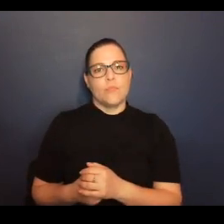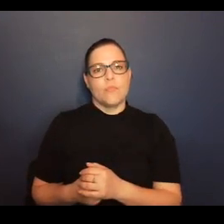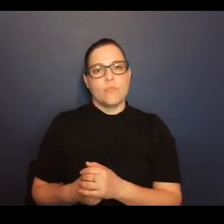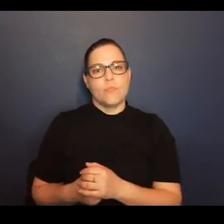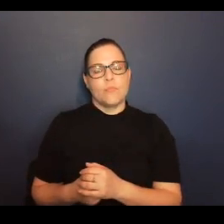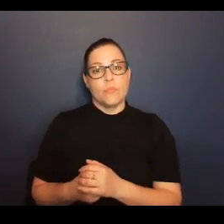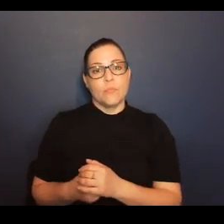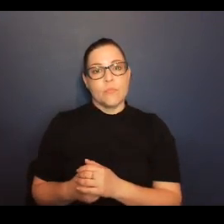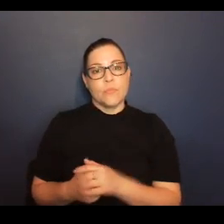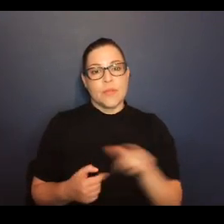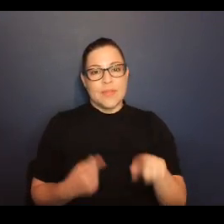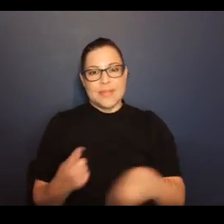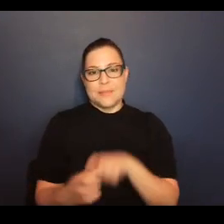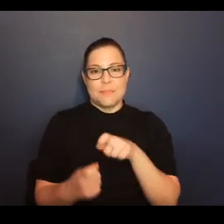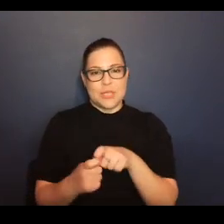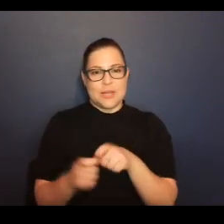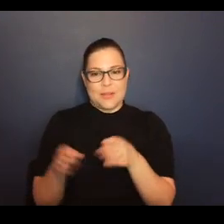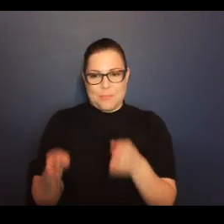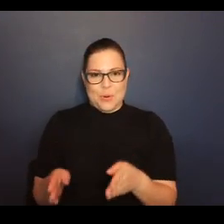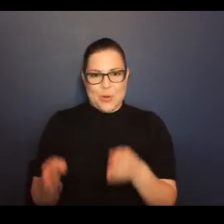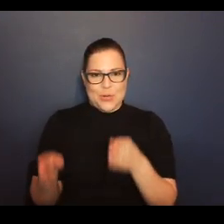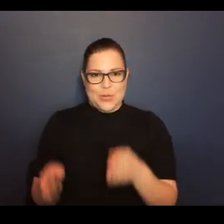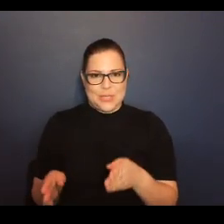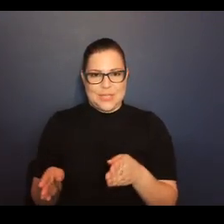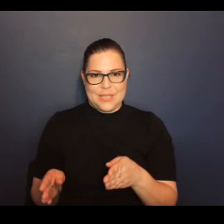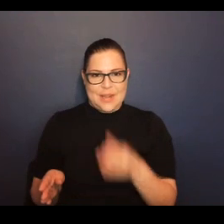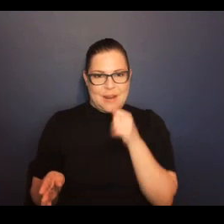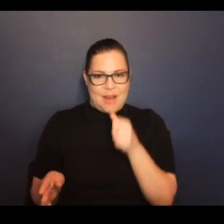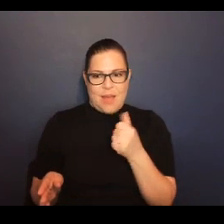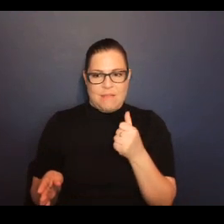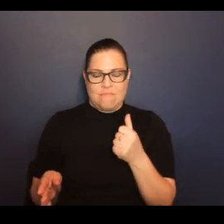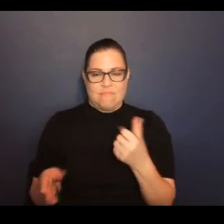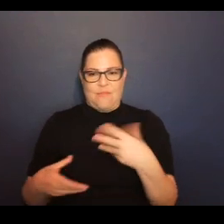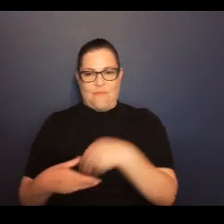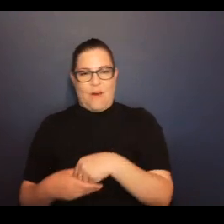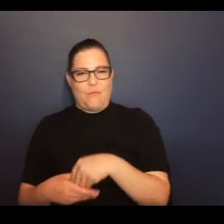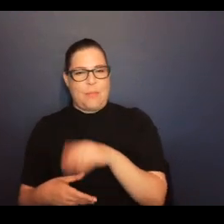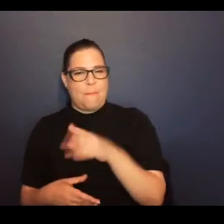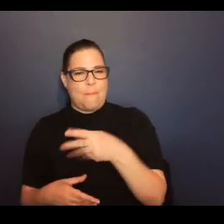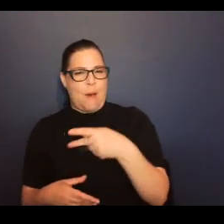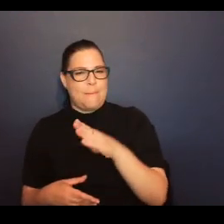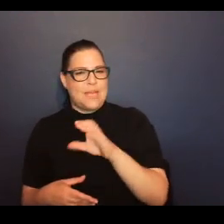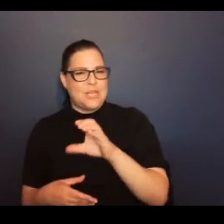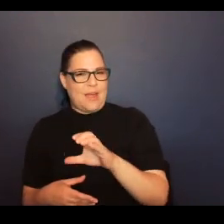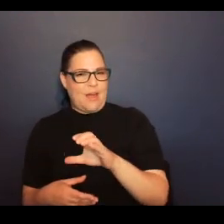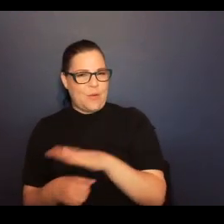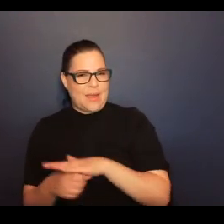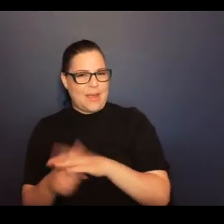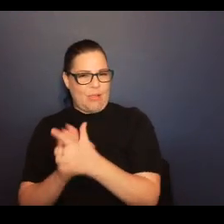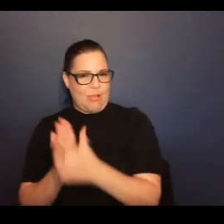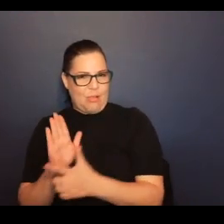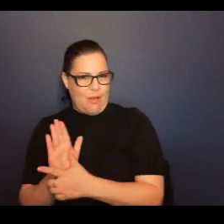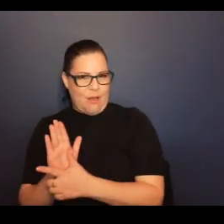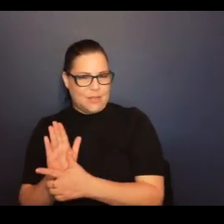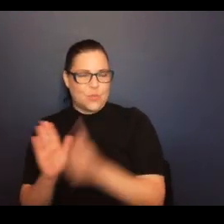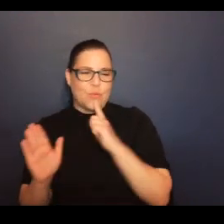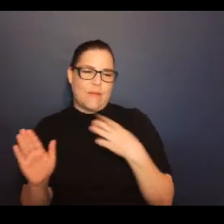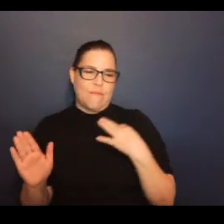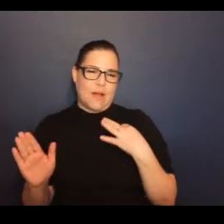And this particular body is not subject to some of the Palm Beach County ethics laws that other bodies are, because this body is not opted into it, which is a voluntary